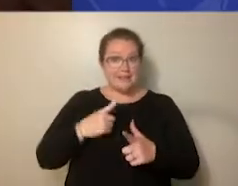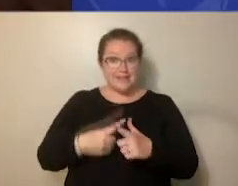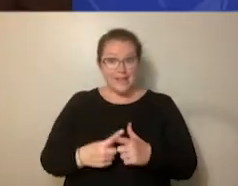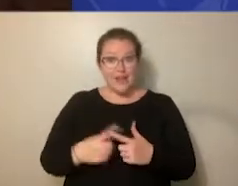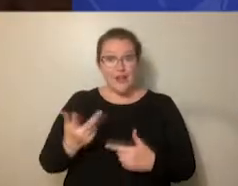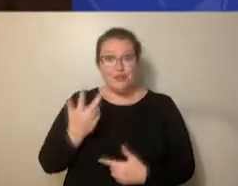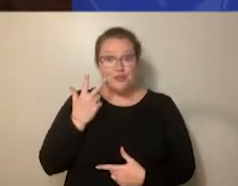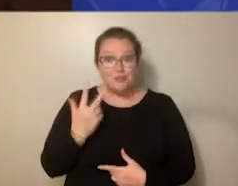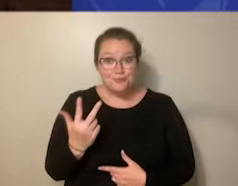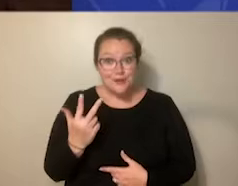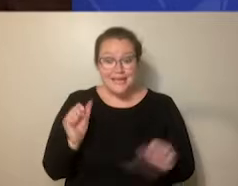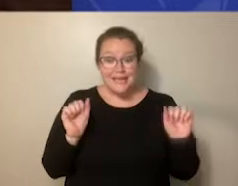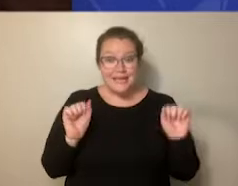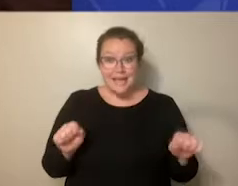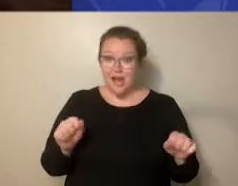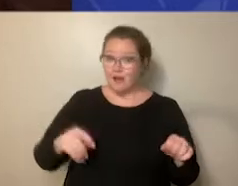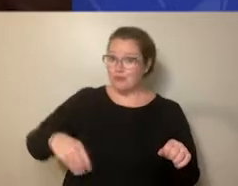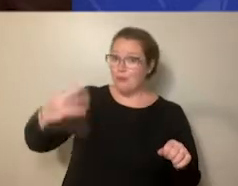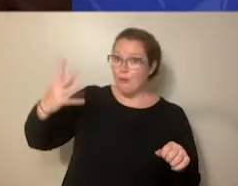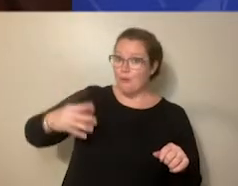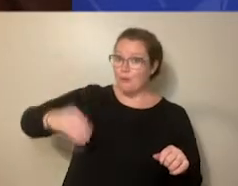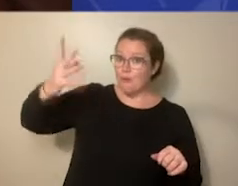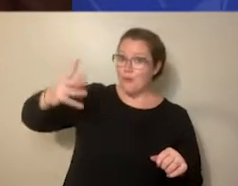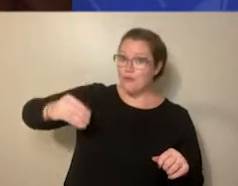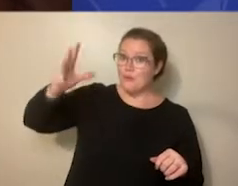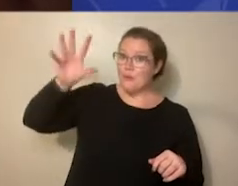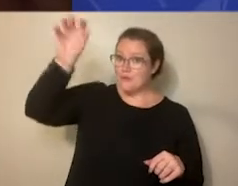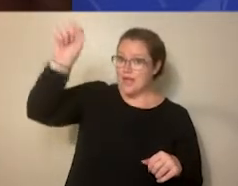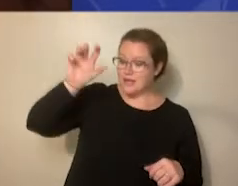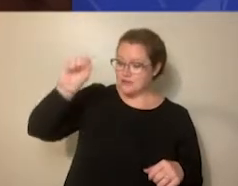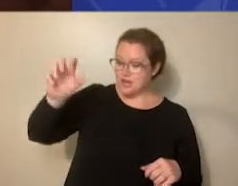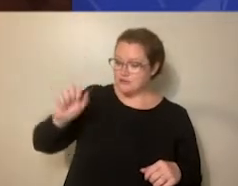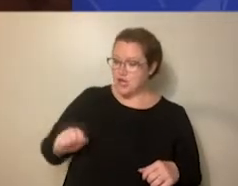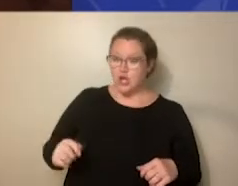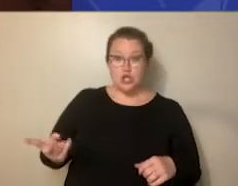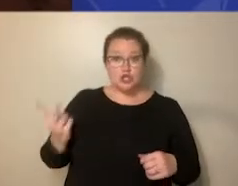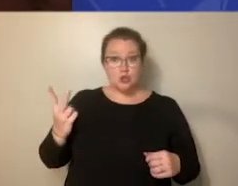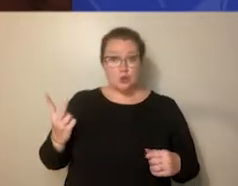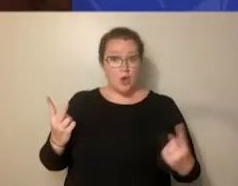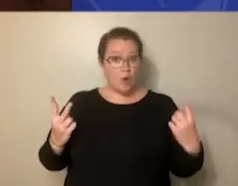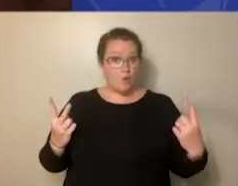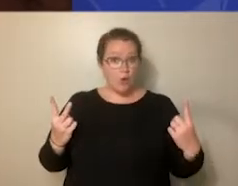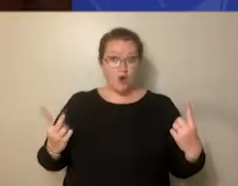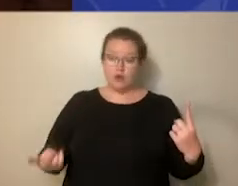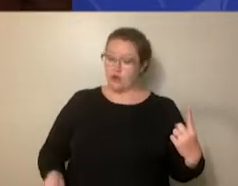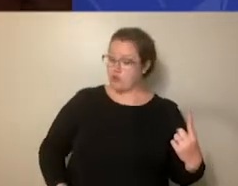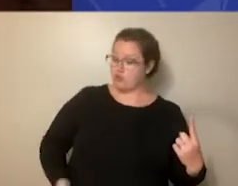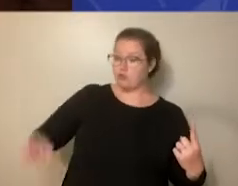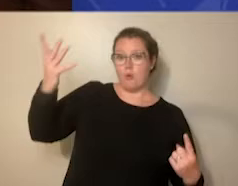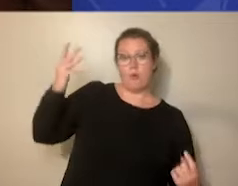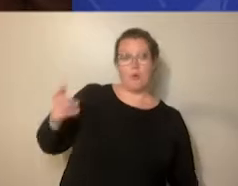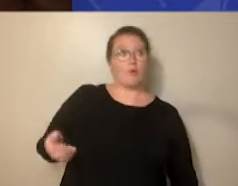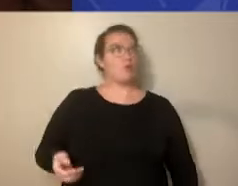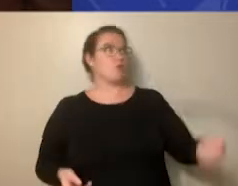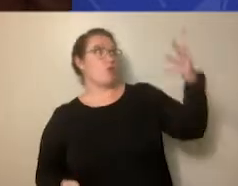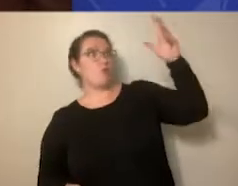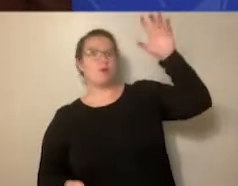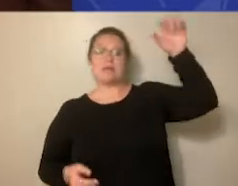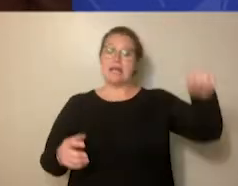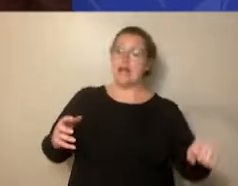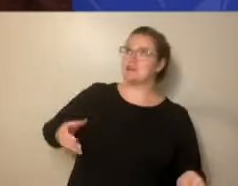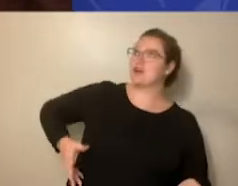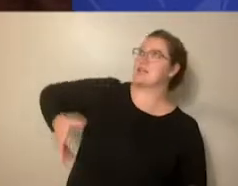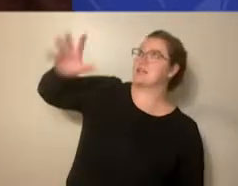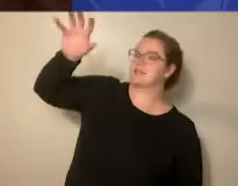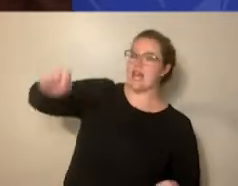go to three napkins whenever you start to get really good. Two napkins in your one hand, and you're gonna toss and catch.